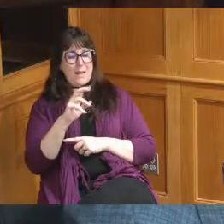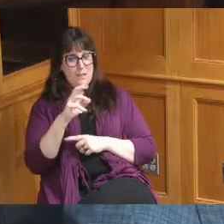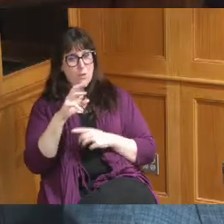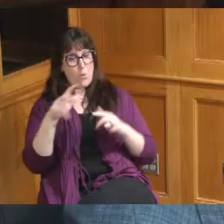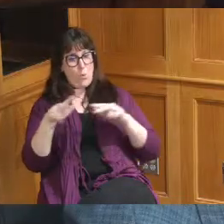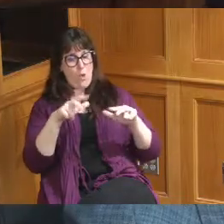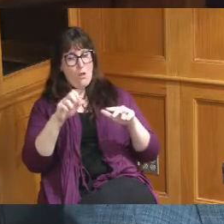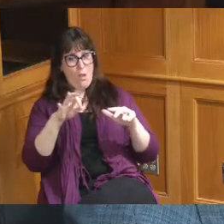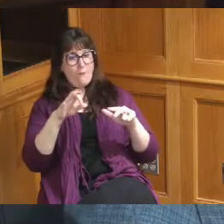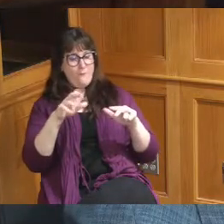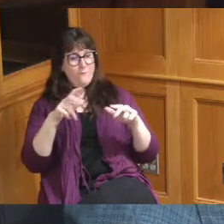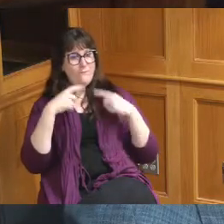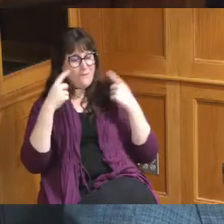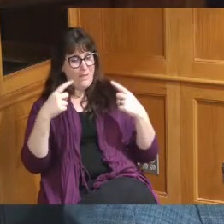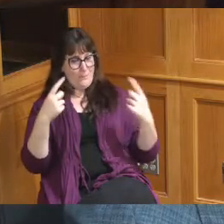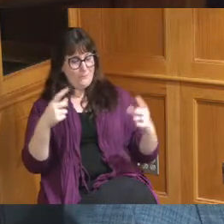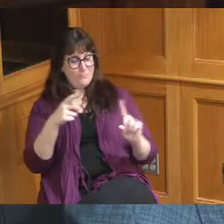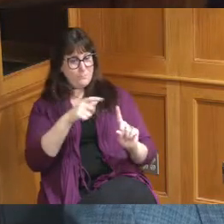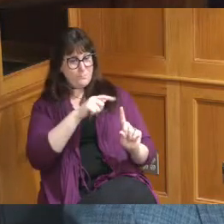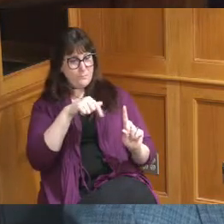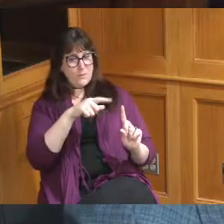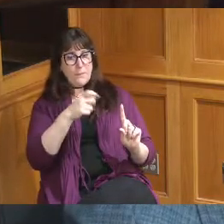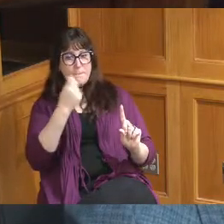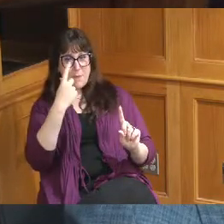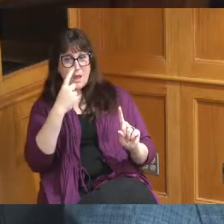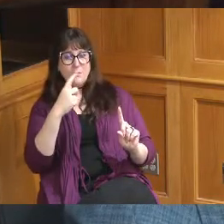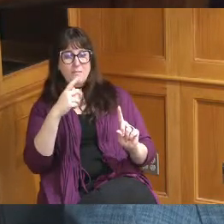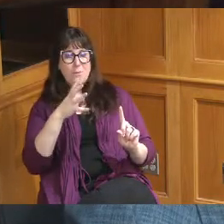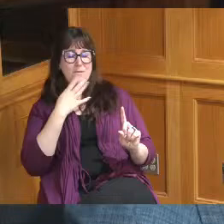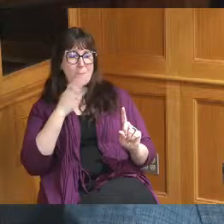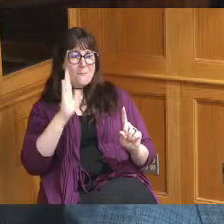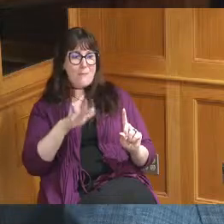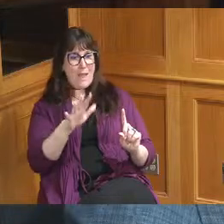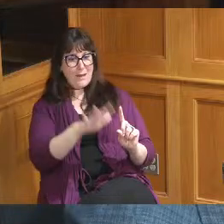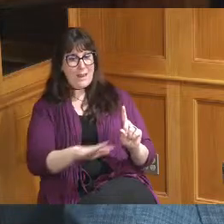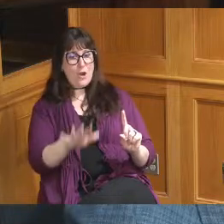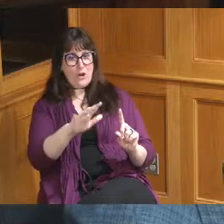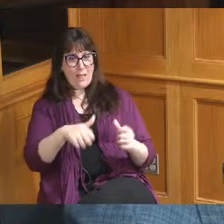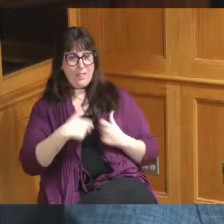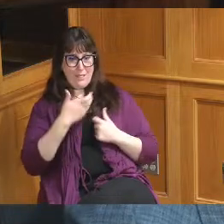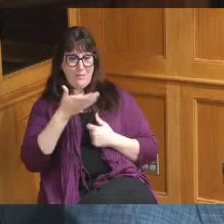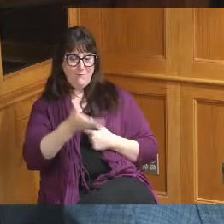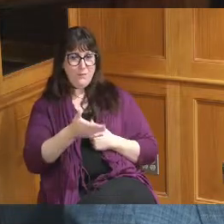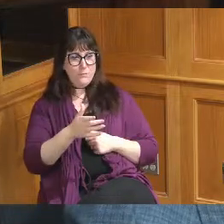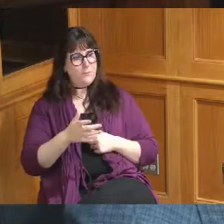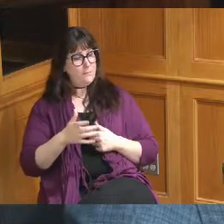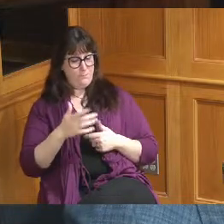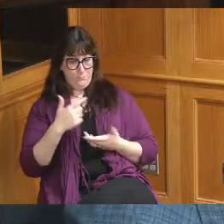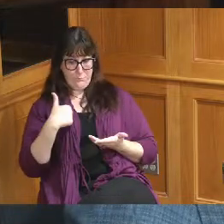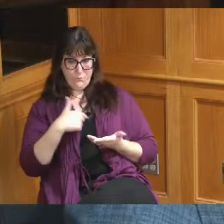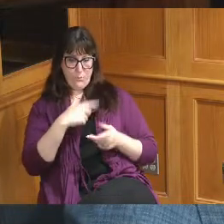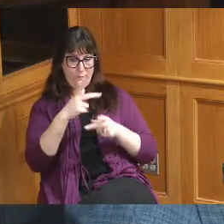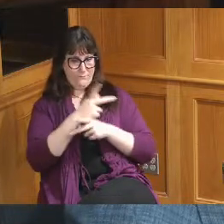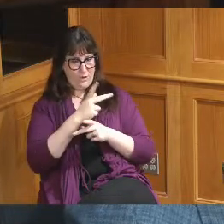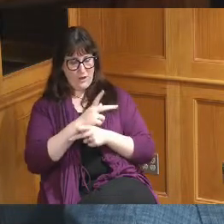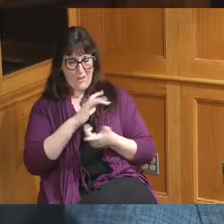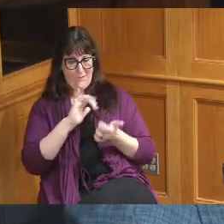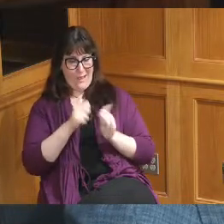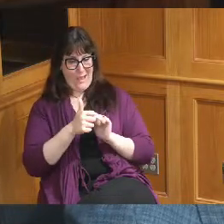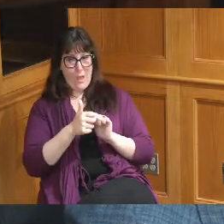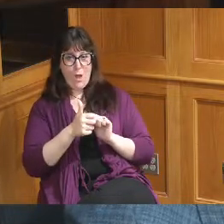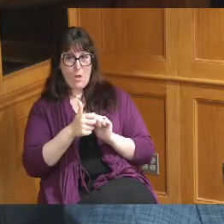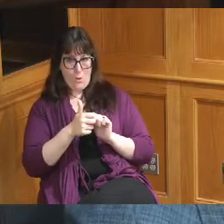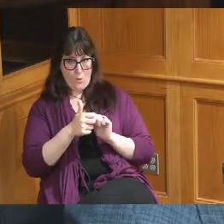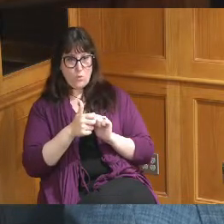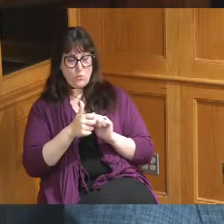they lived there because it was the floodplain. It was bad land. But somehow we figured out how to put the garages on